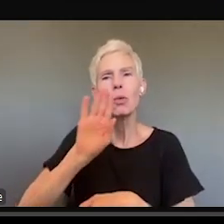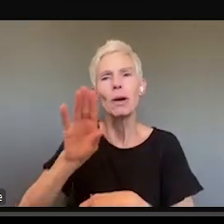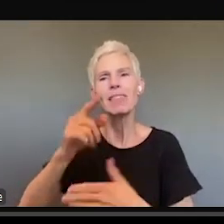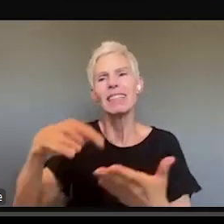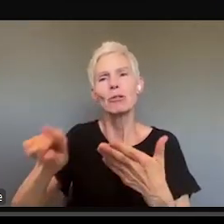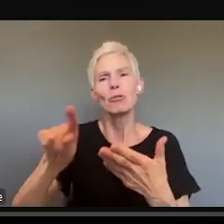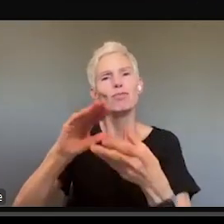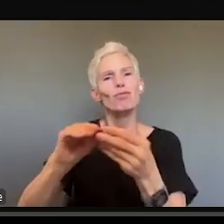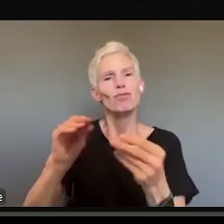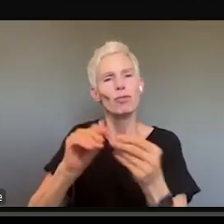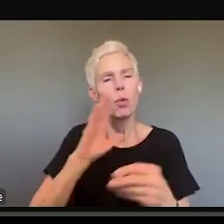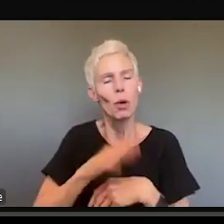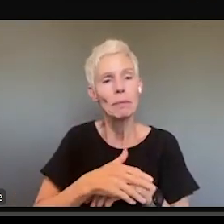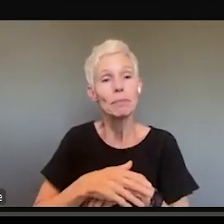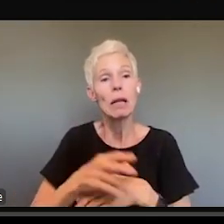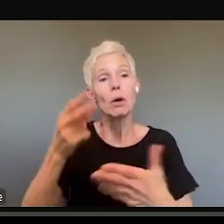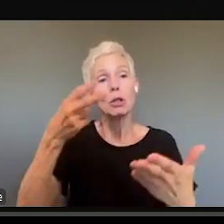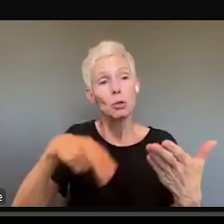that.